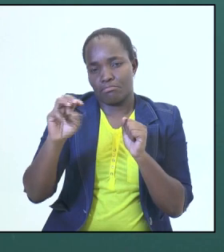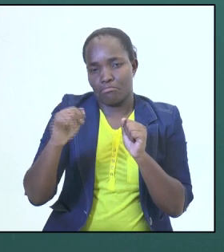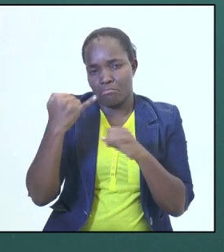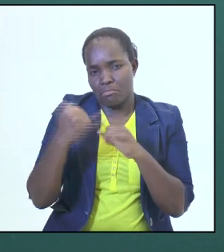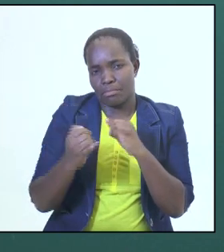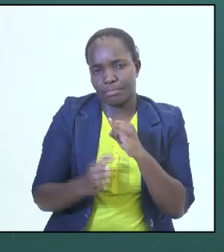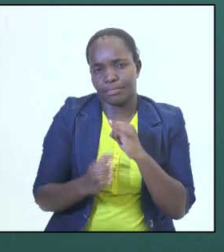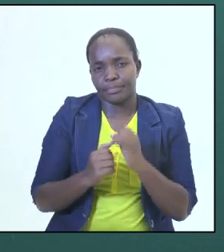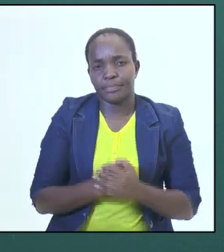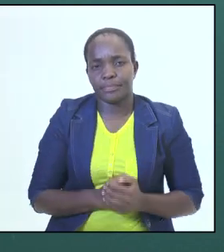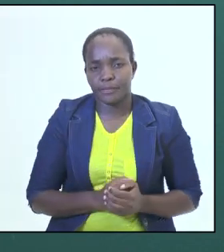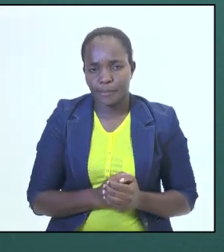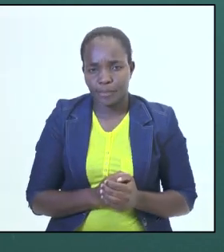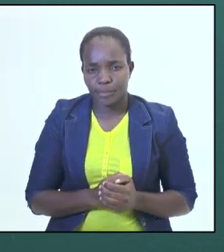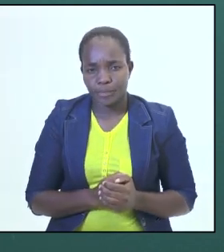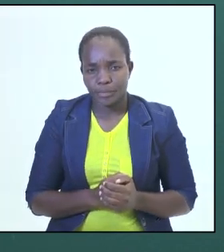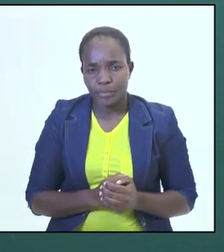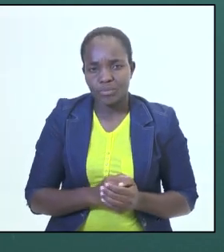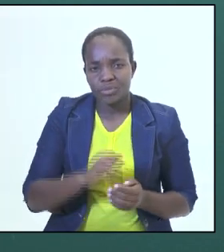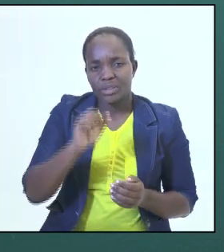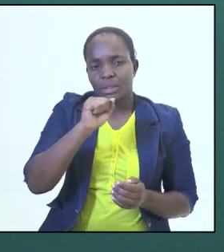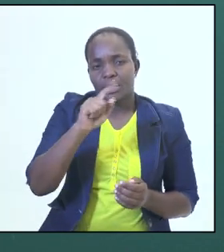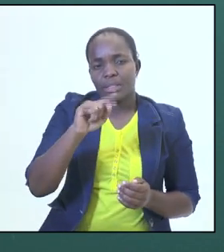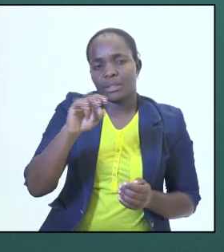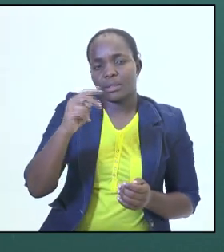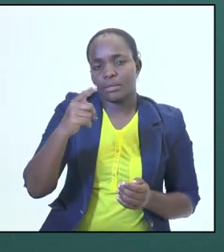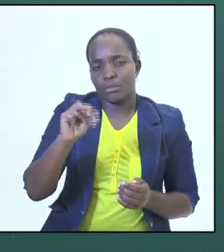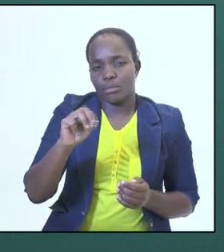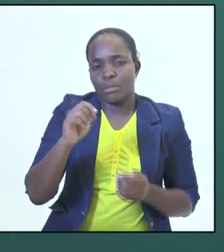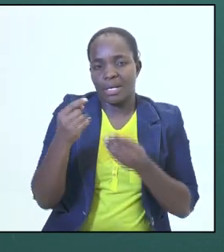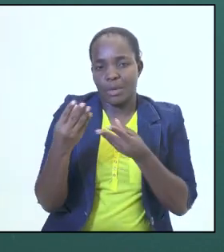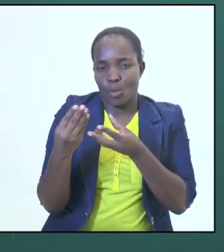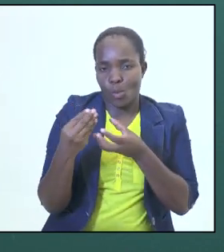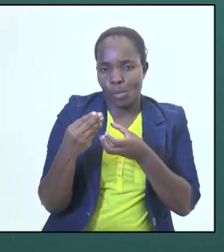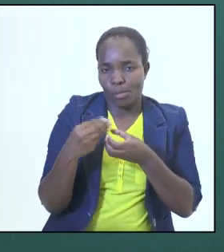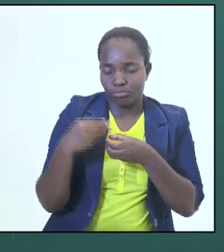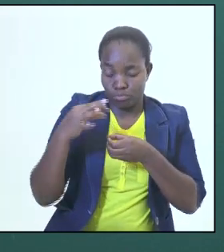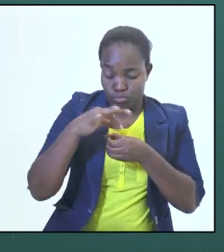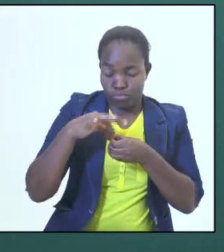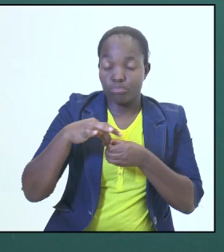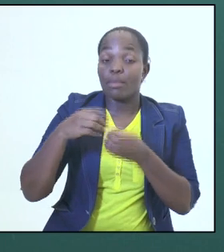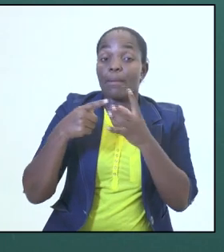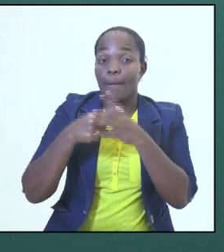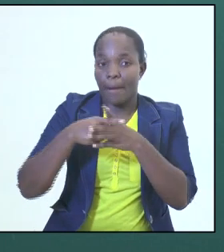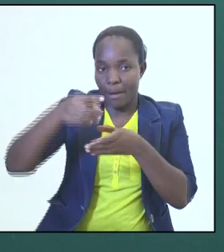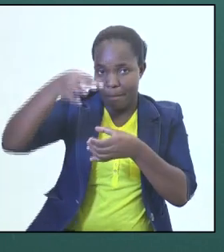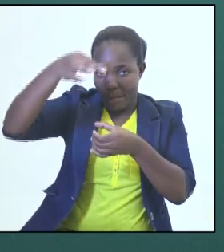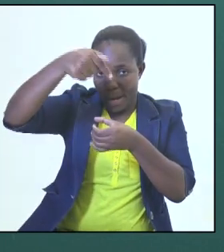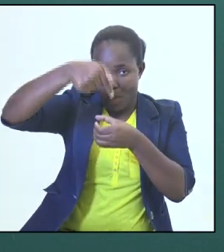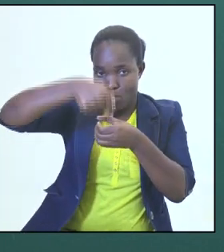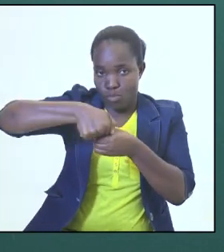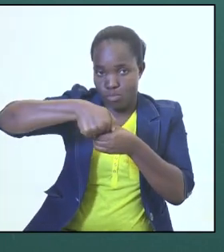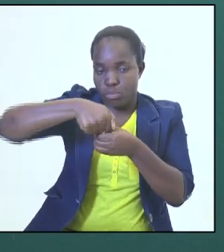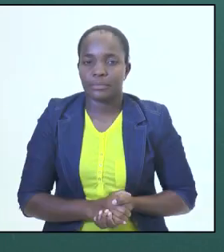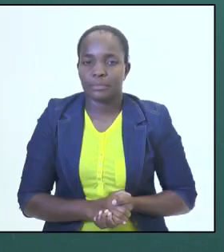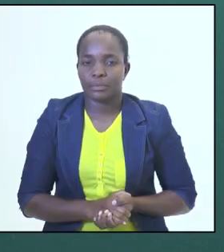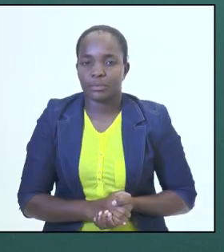The stigma is the receptive tip of the style, where the pollen lands during the